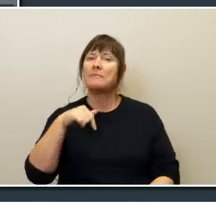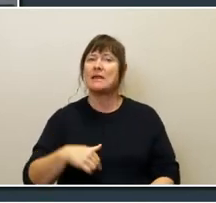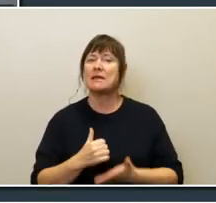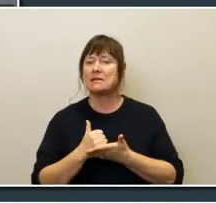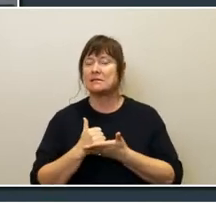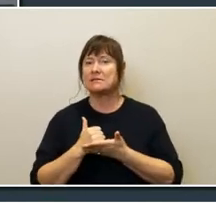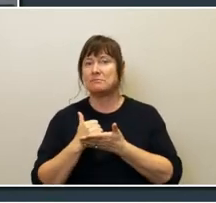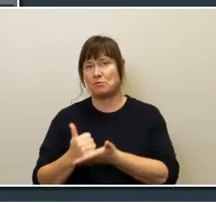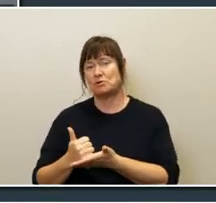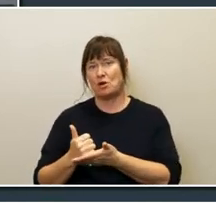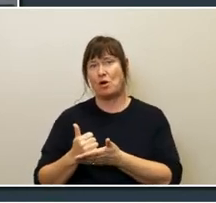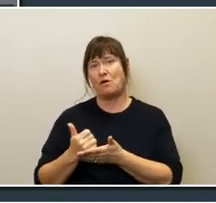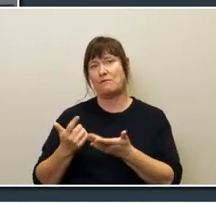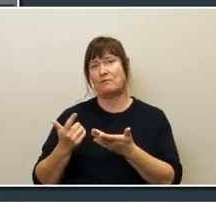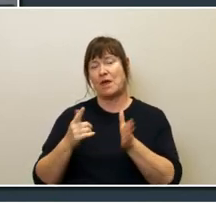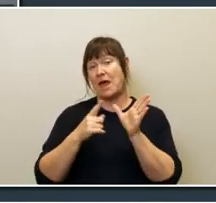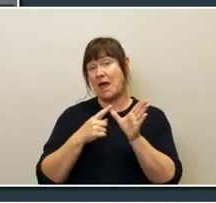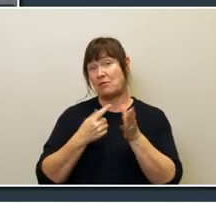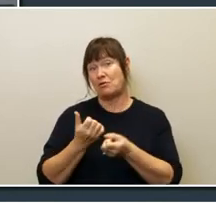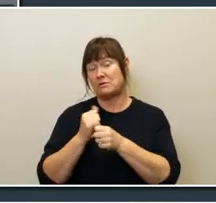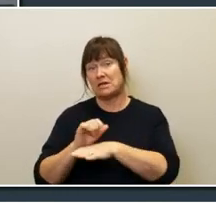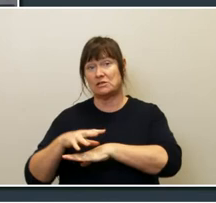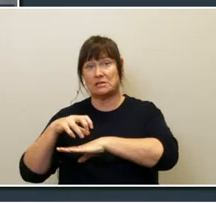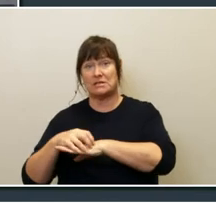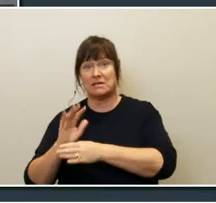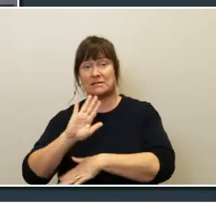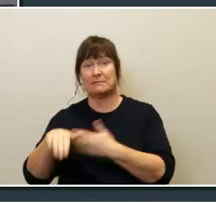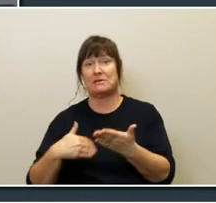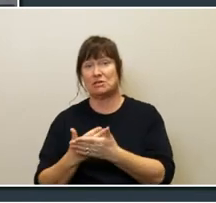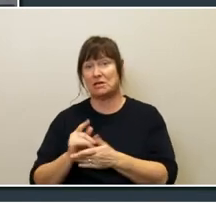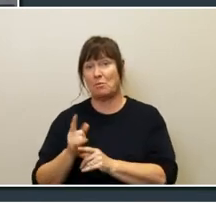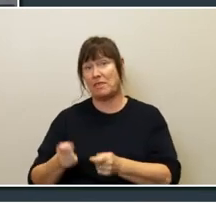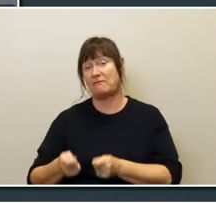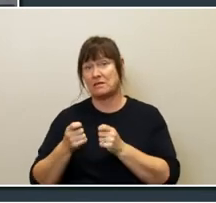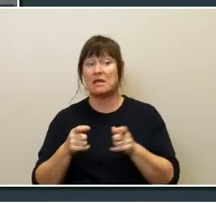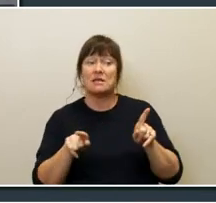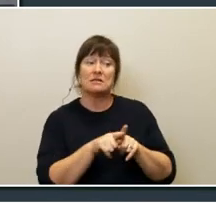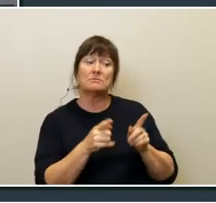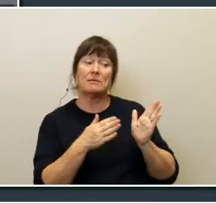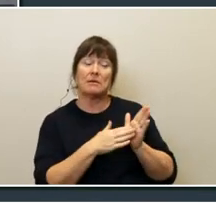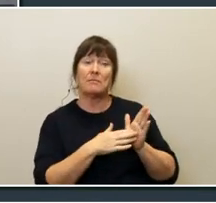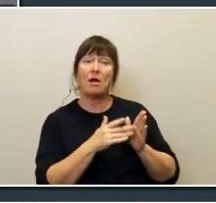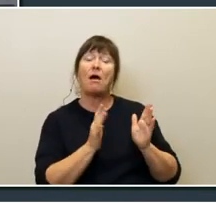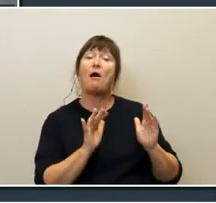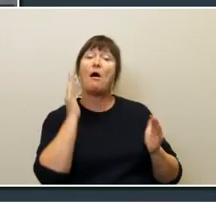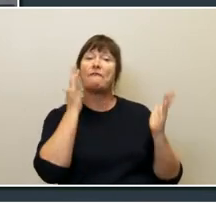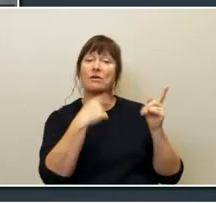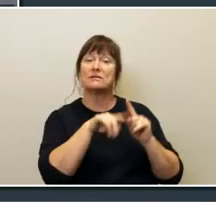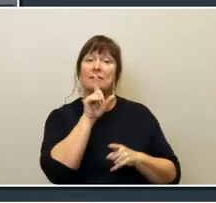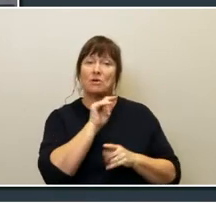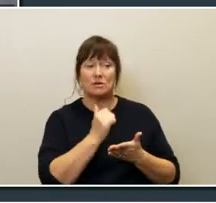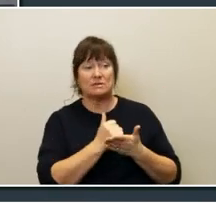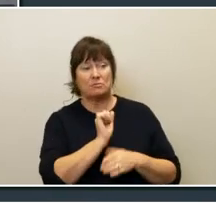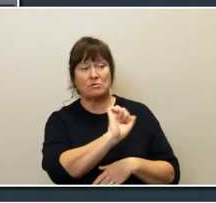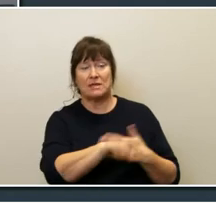Ahuriri Protection Society's submission and the points they raise. I'm also a member of Forest and Birds and support this submission